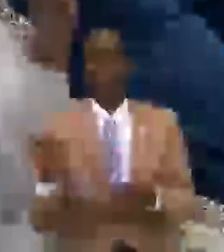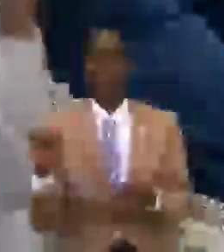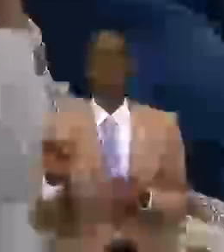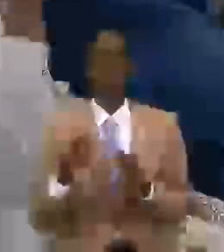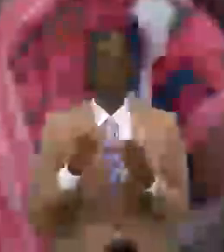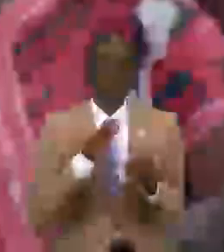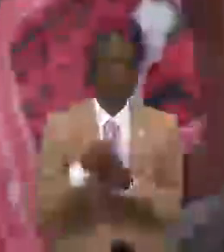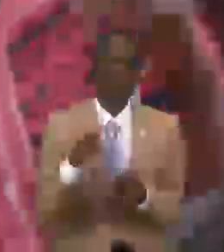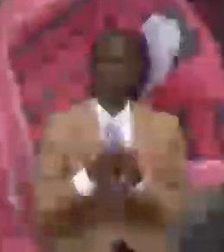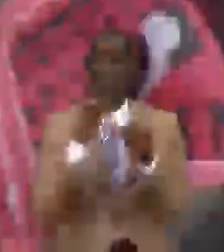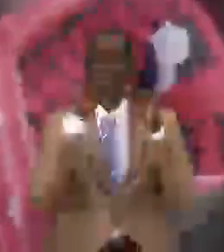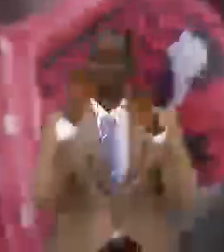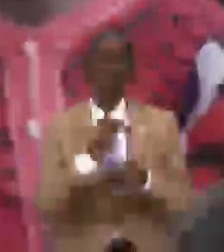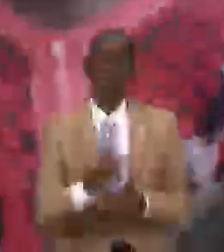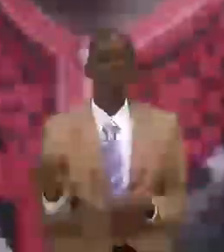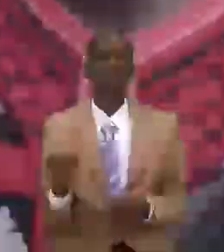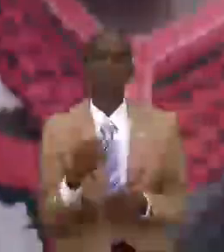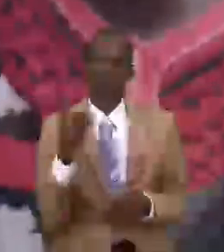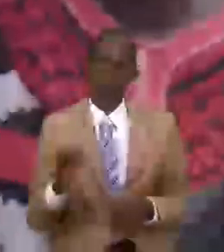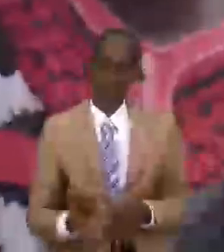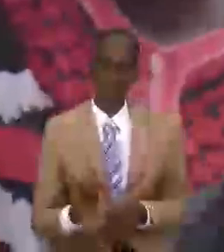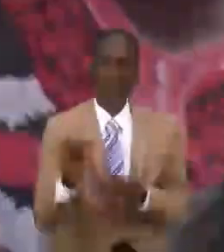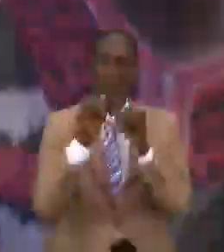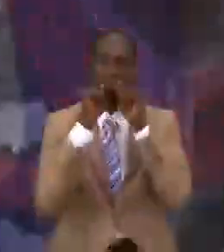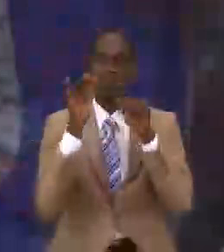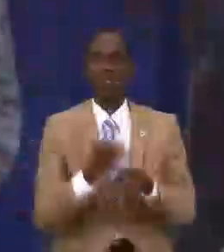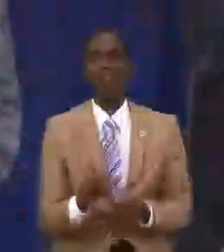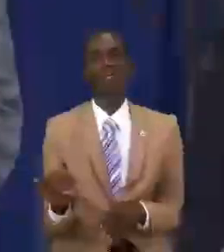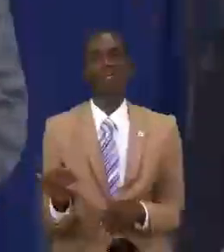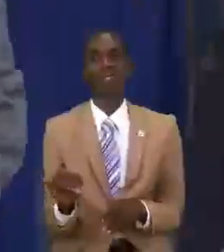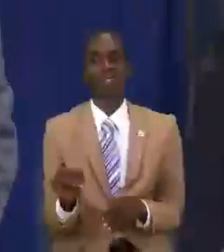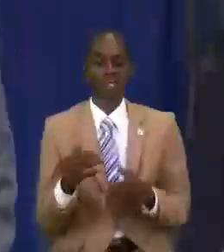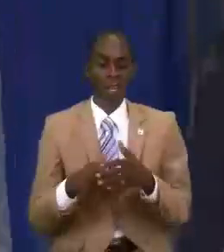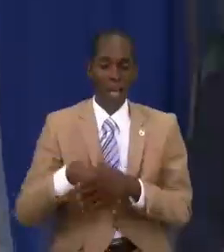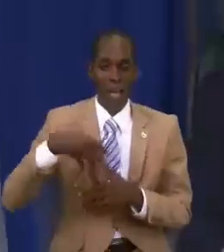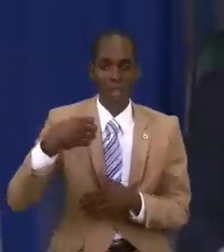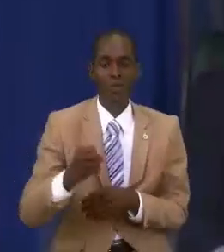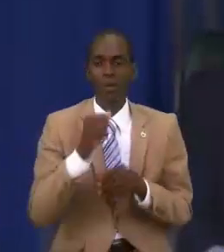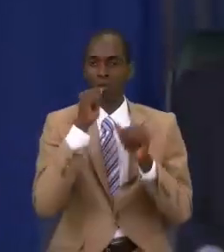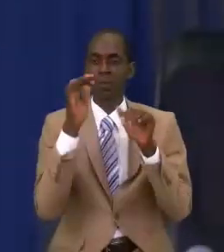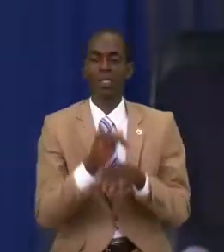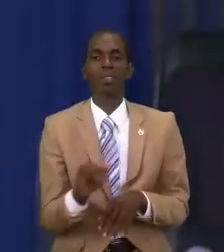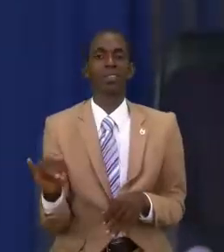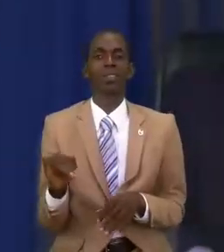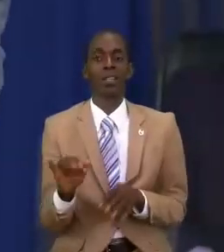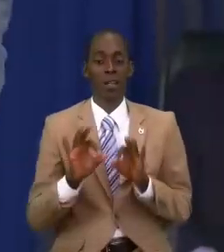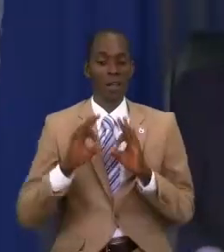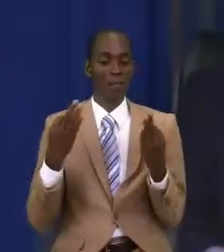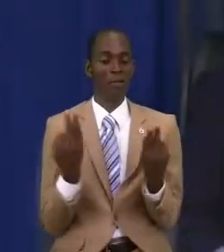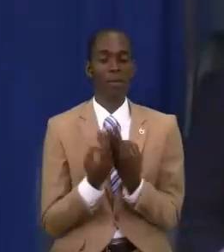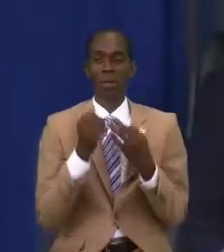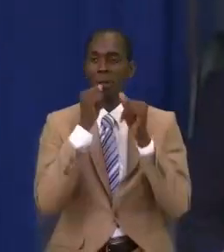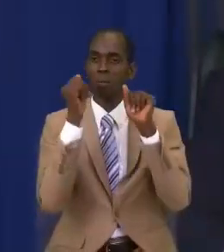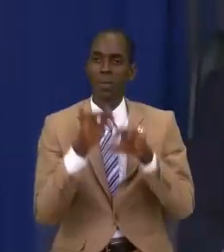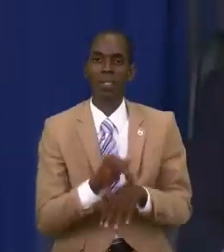blessing, external blessing, family blessing, answers to prayer in your